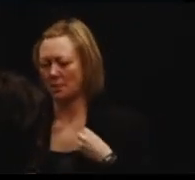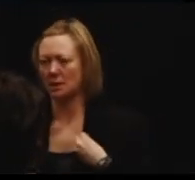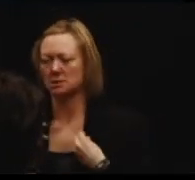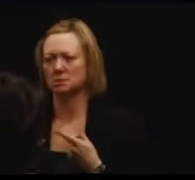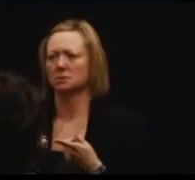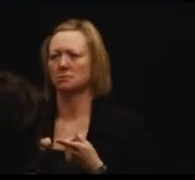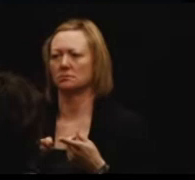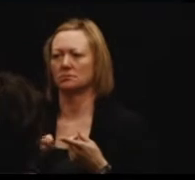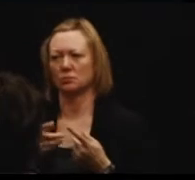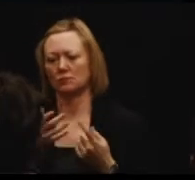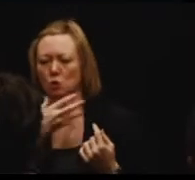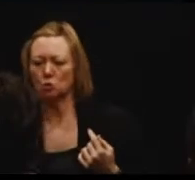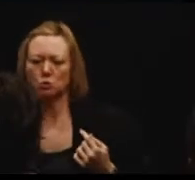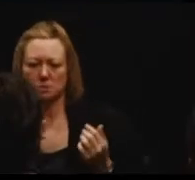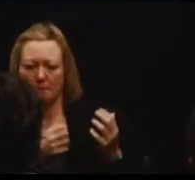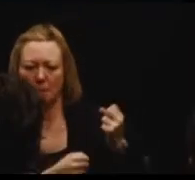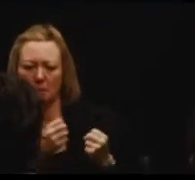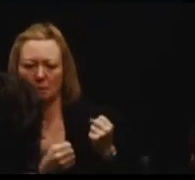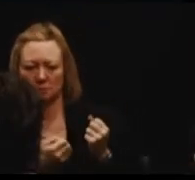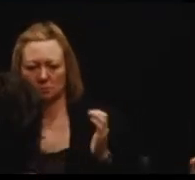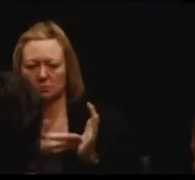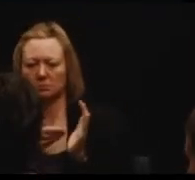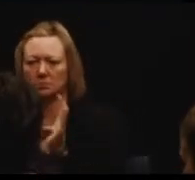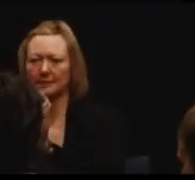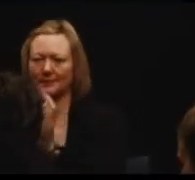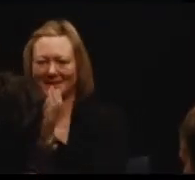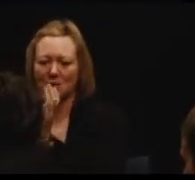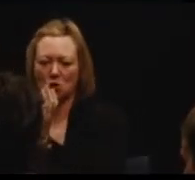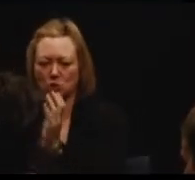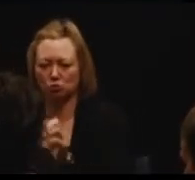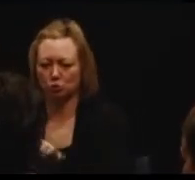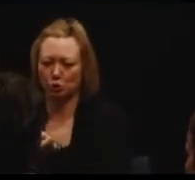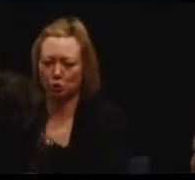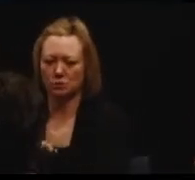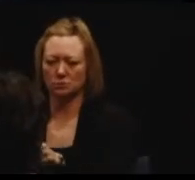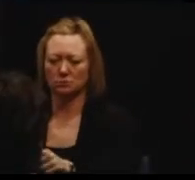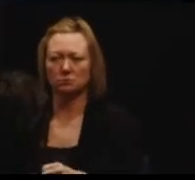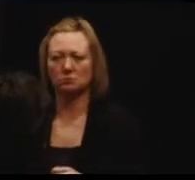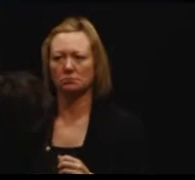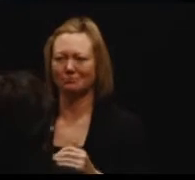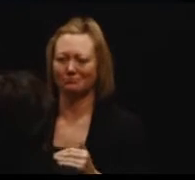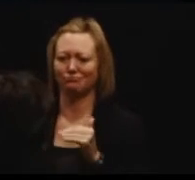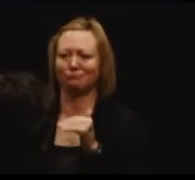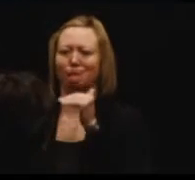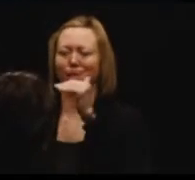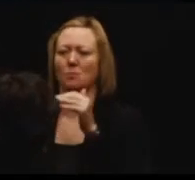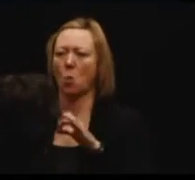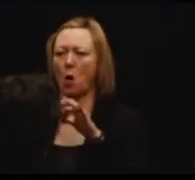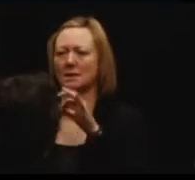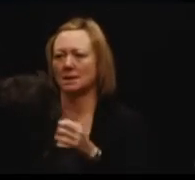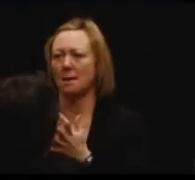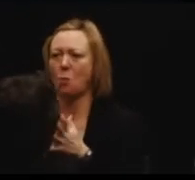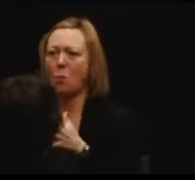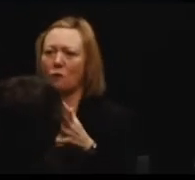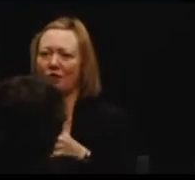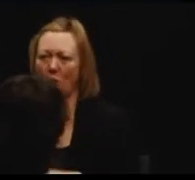the outputs, the milk and so on, and technology to produce even better and higher quality quantities of those. So